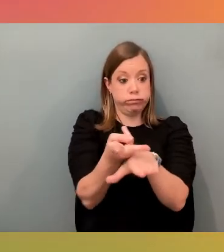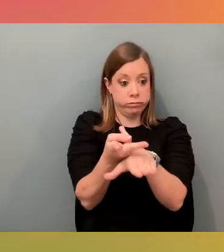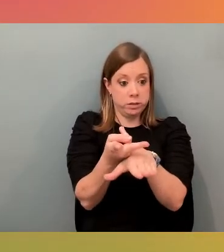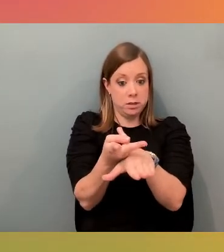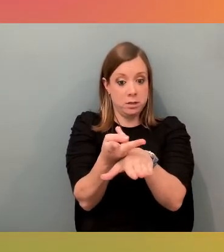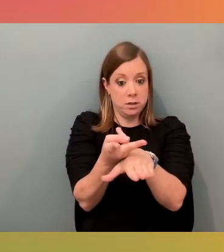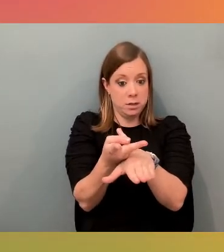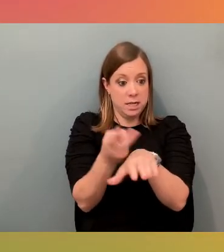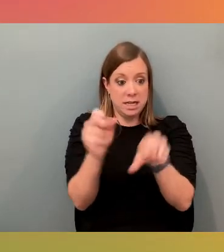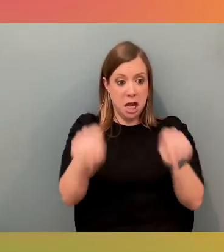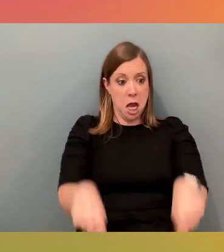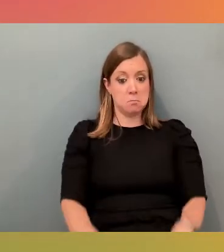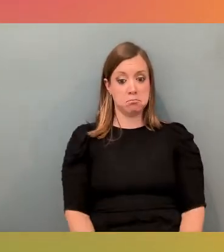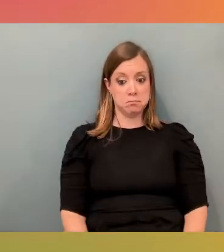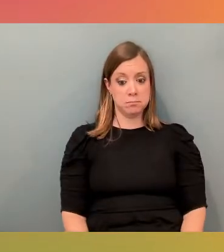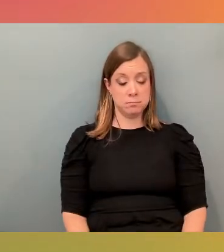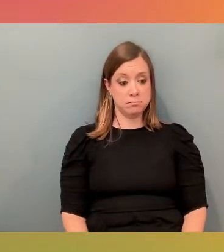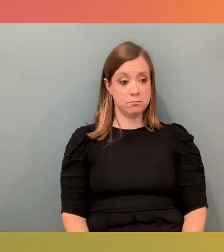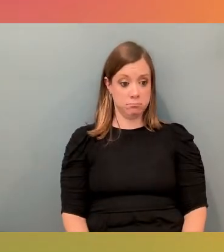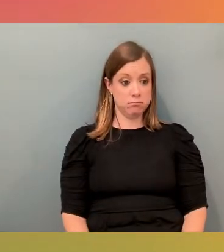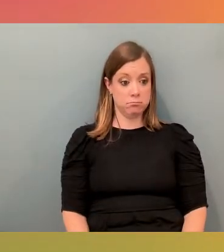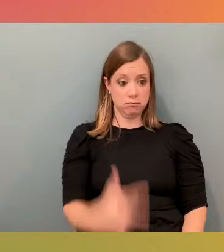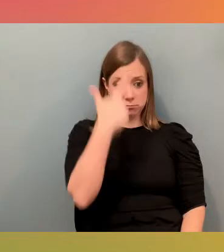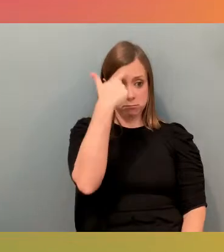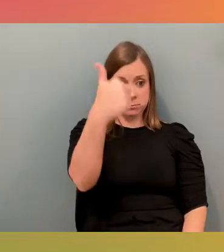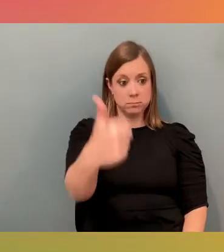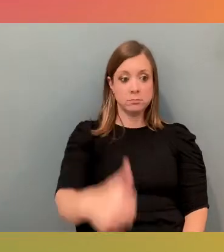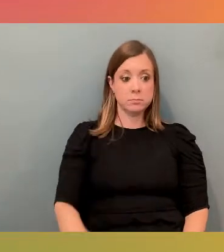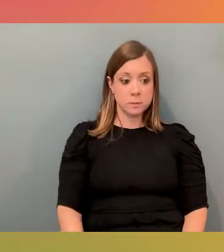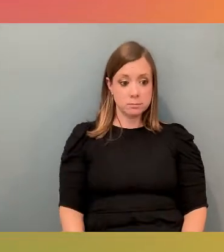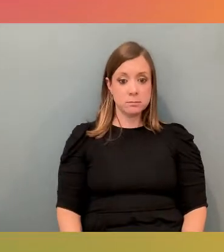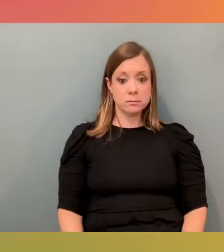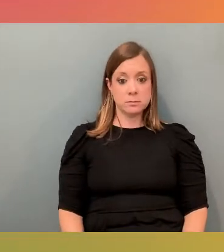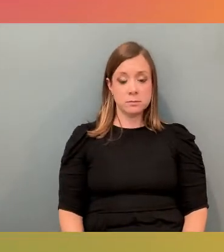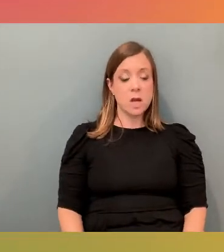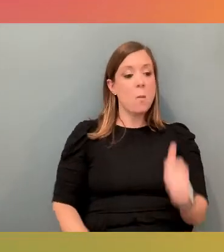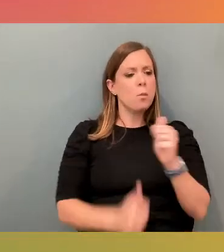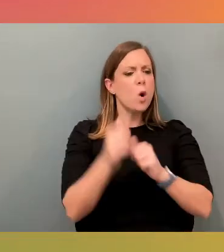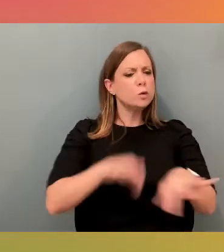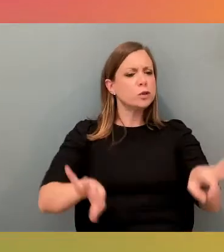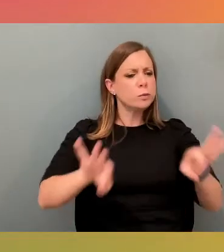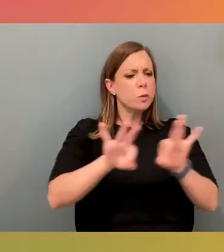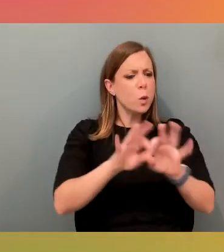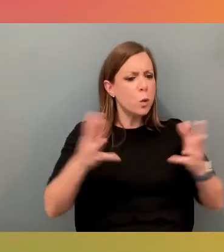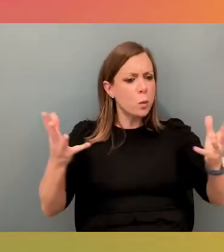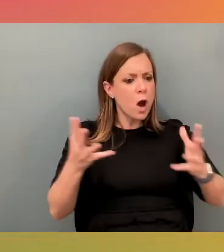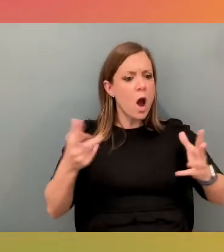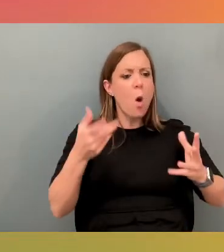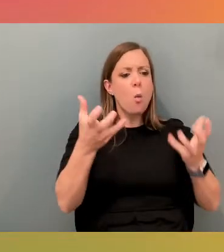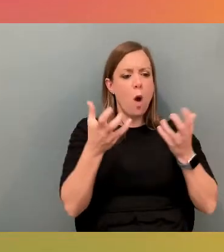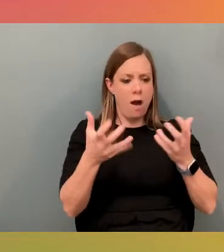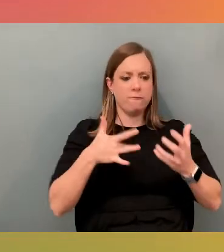let the feet flop out to the side. Most important thing here is that you're comfortable.